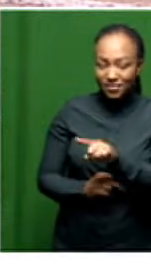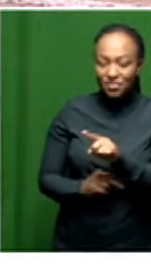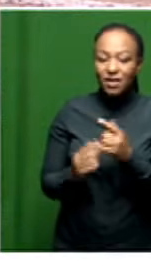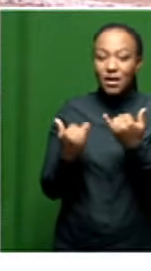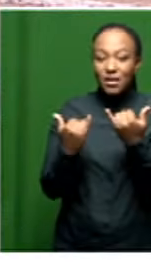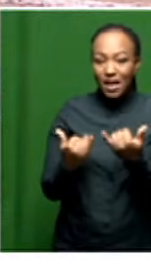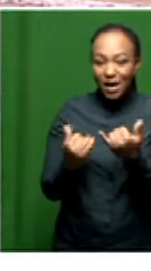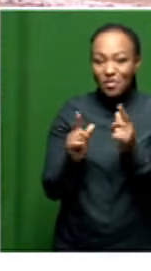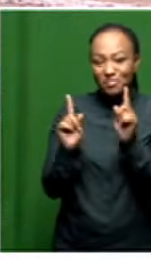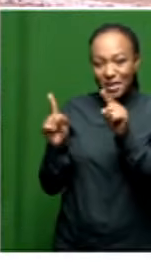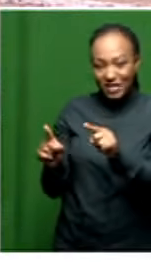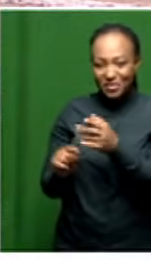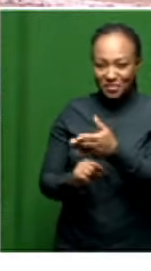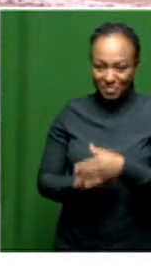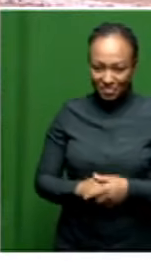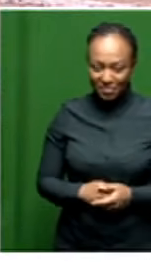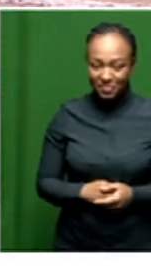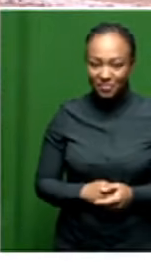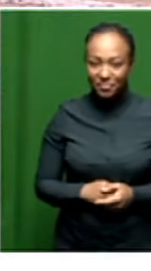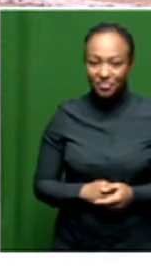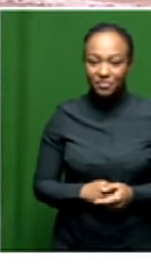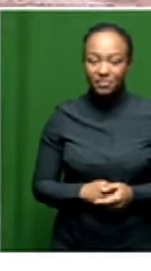let's take it to you now.